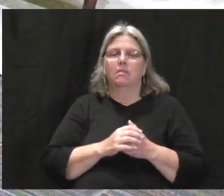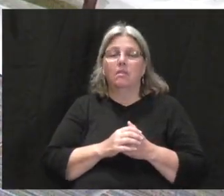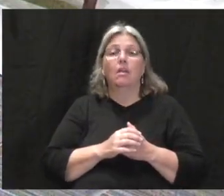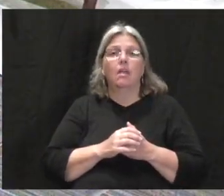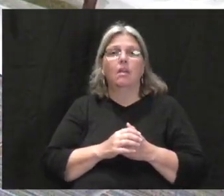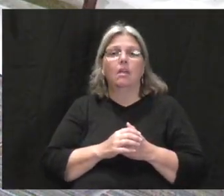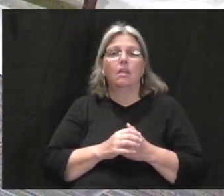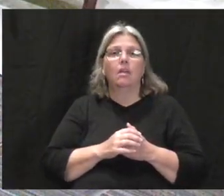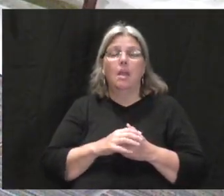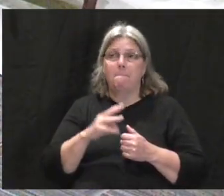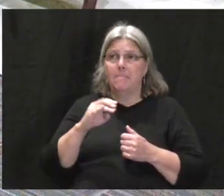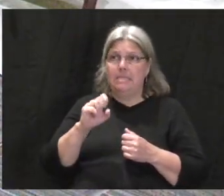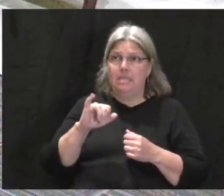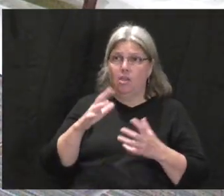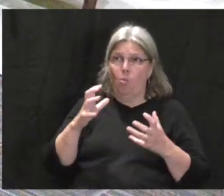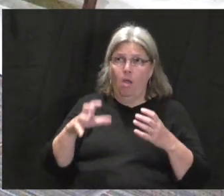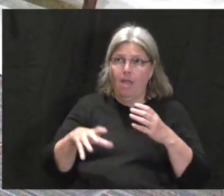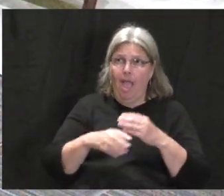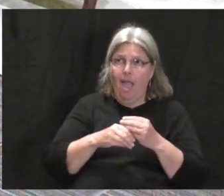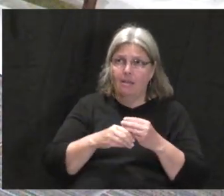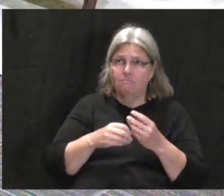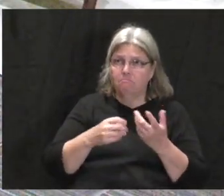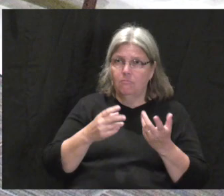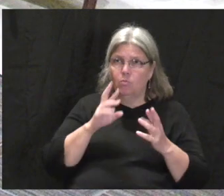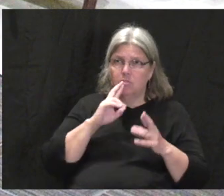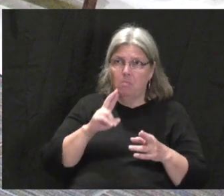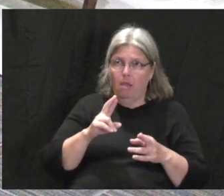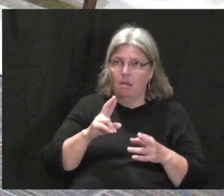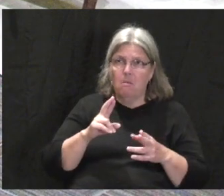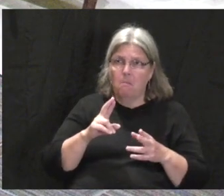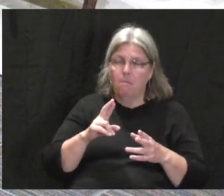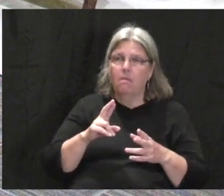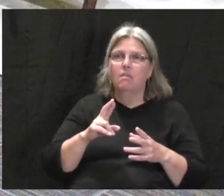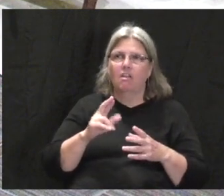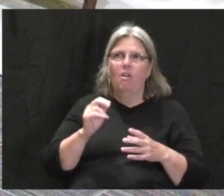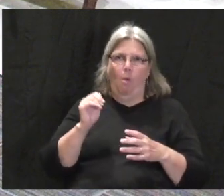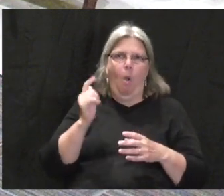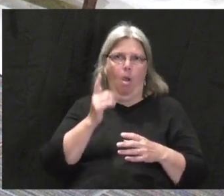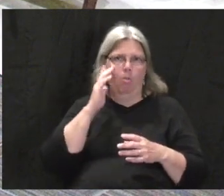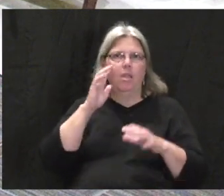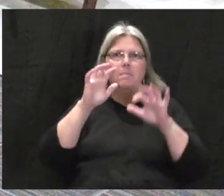okay. I can talk really loud. Cultural competency, the entire school